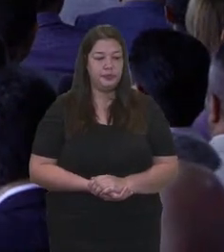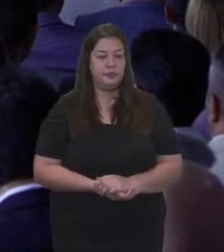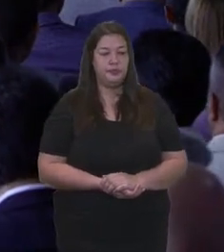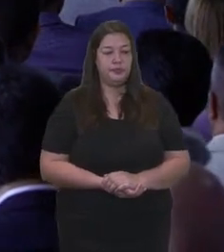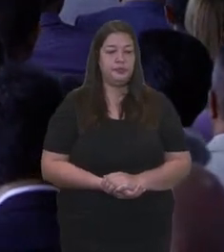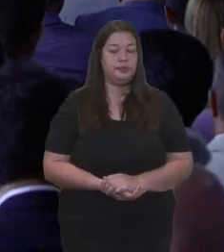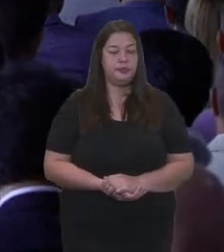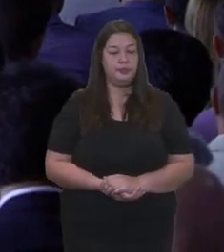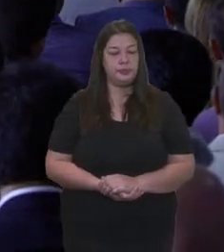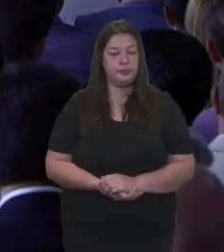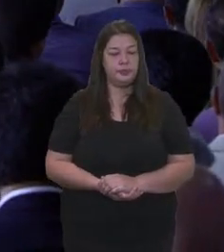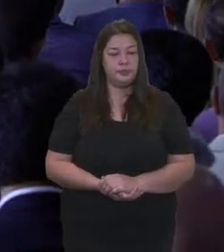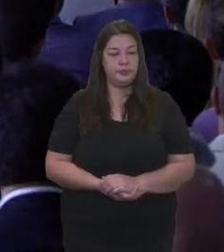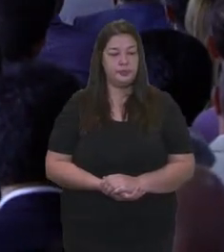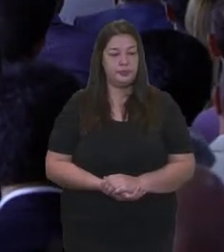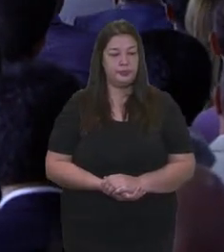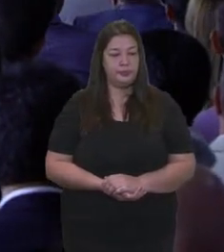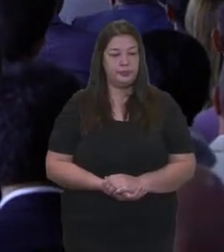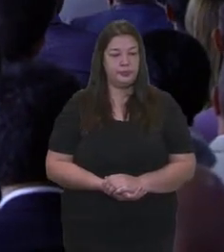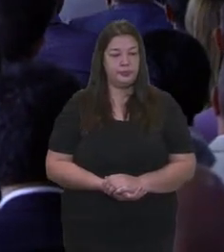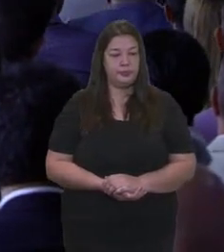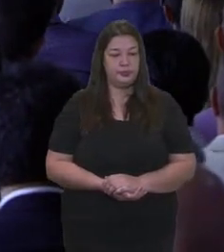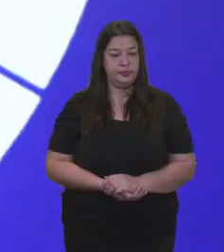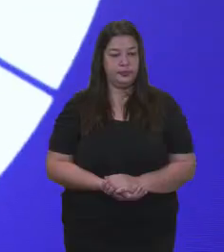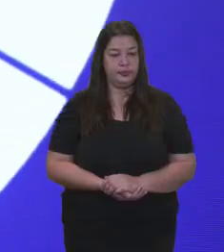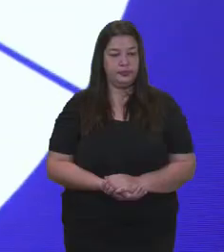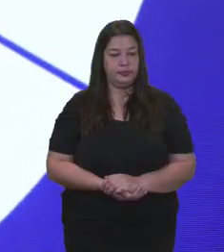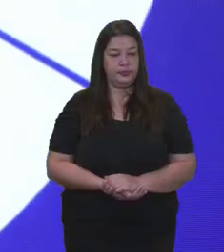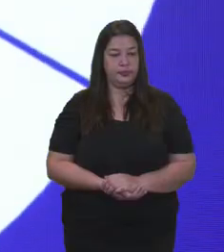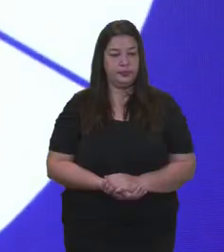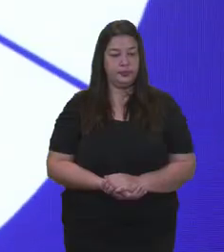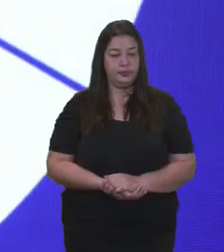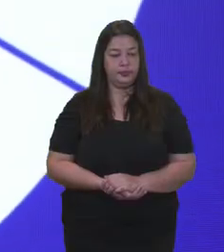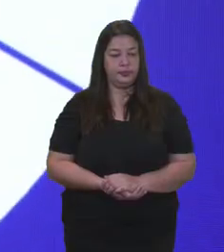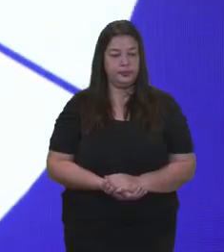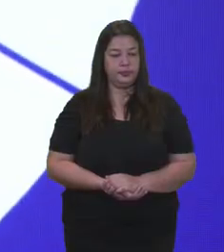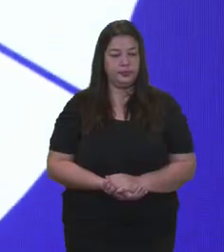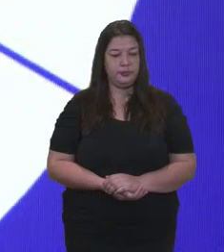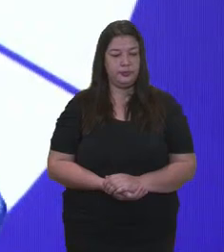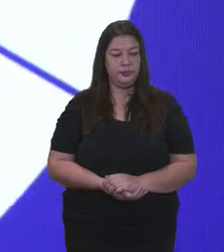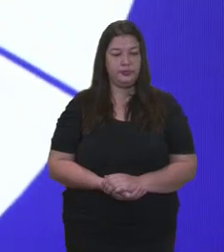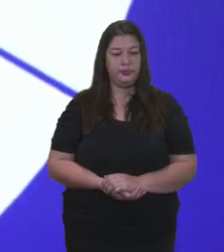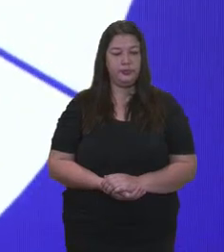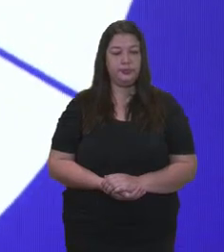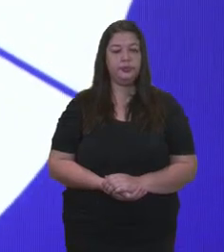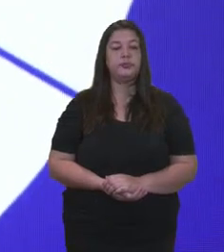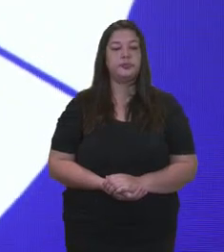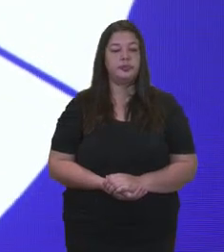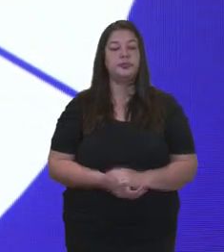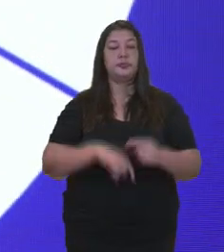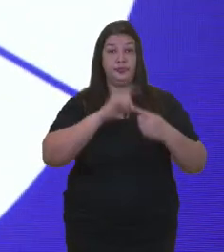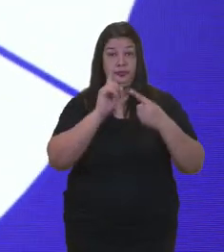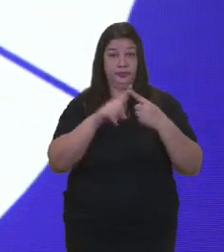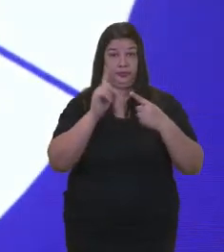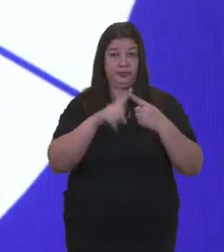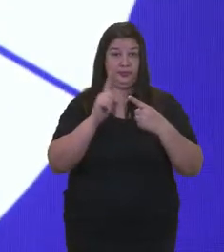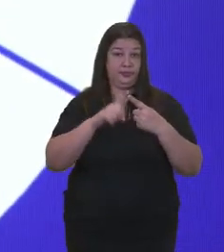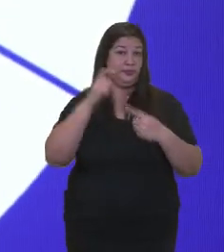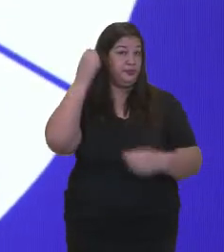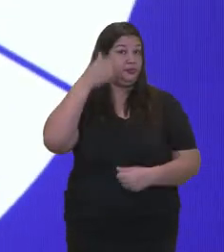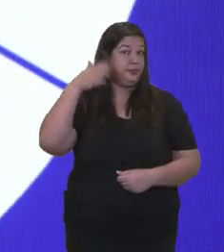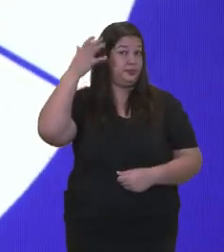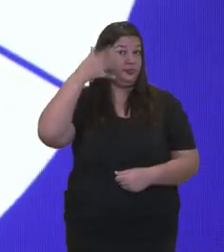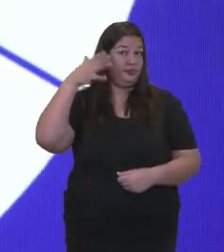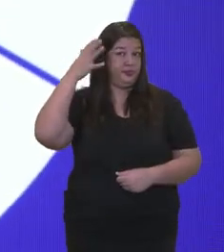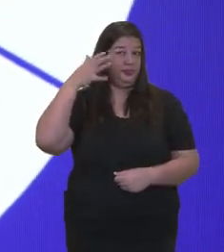The TikTok experience 2022 in September 15 with our Vice President Renato Giacchini, Business